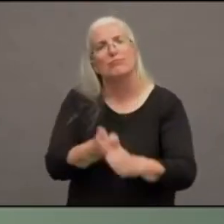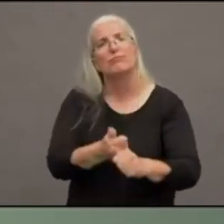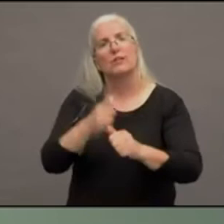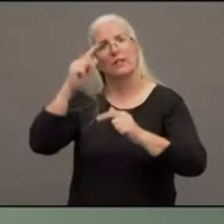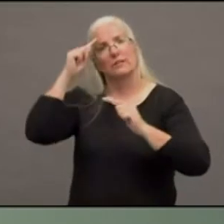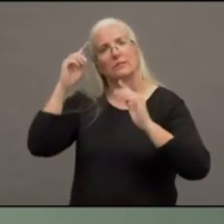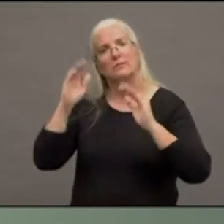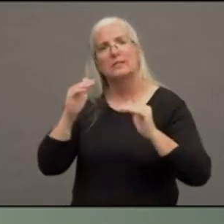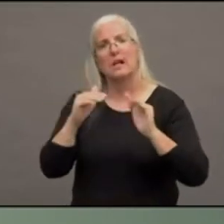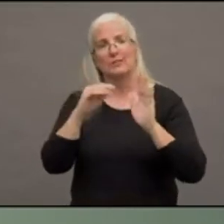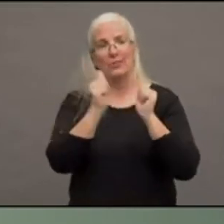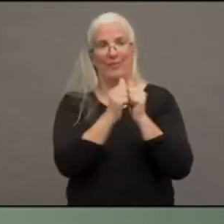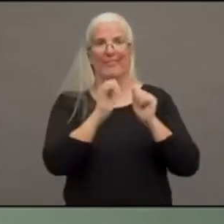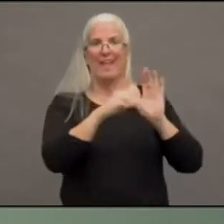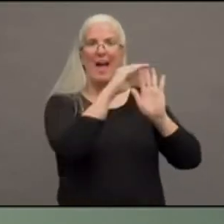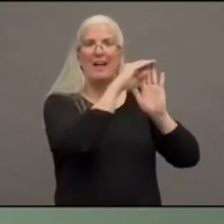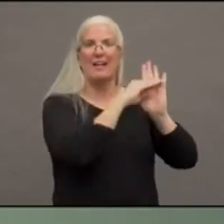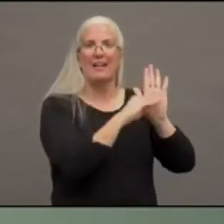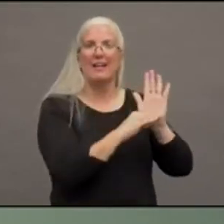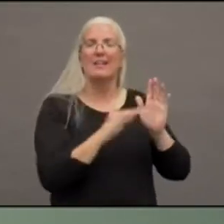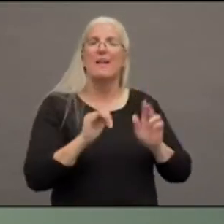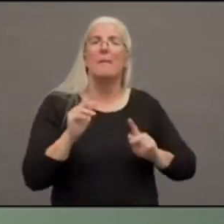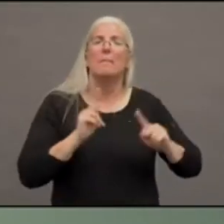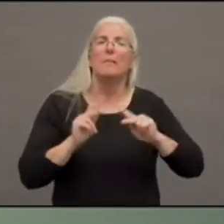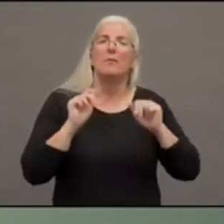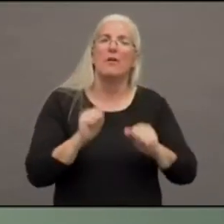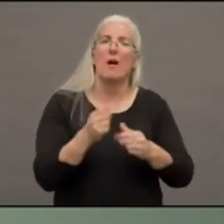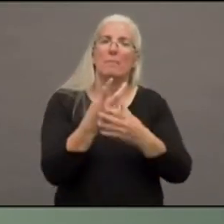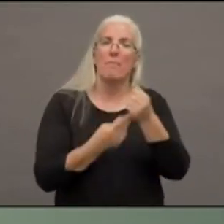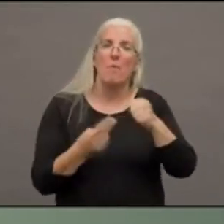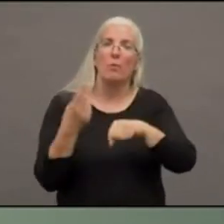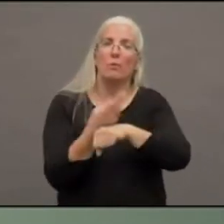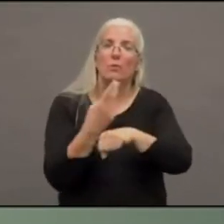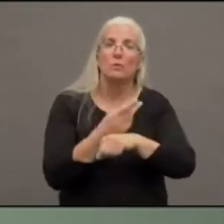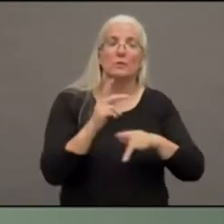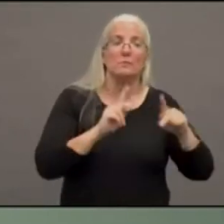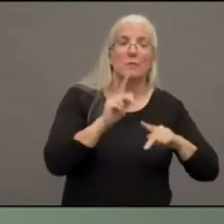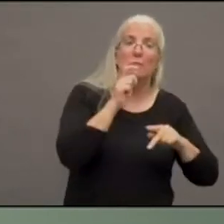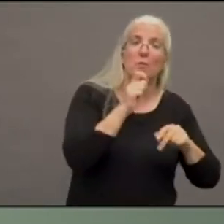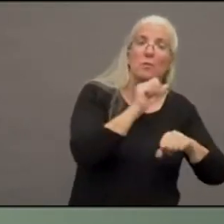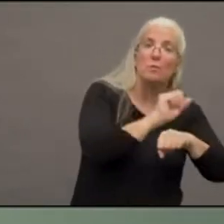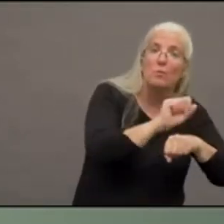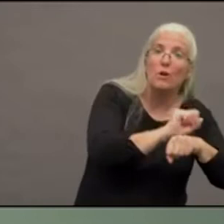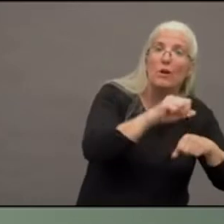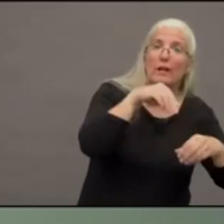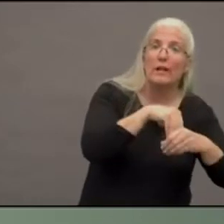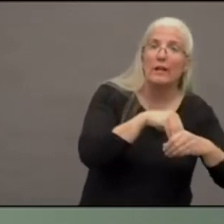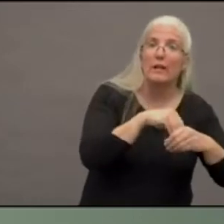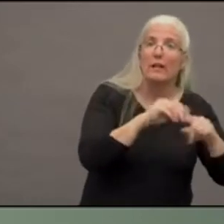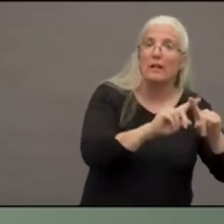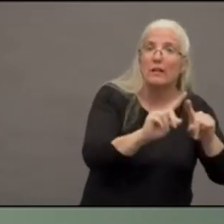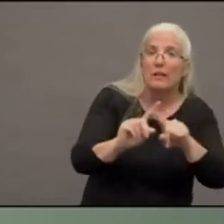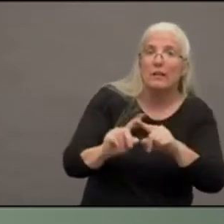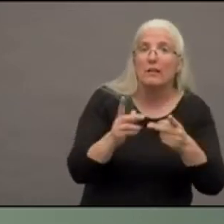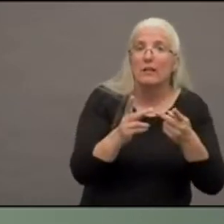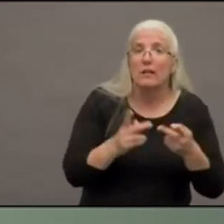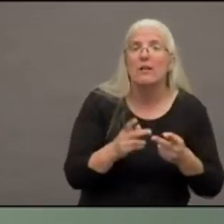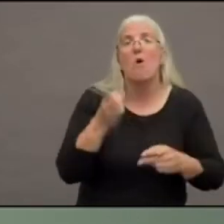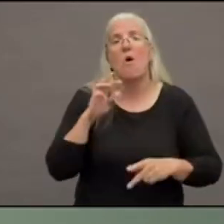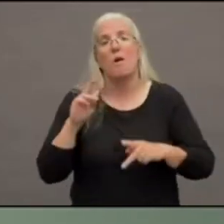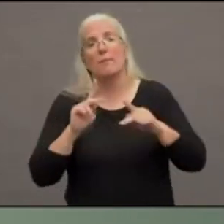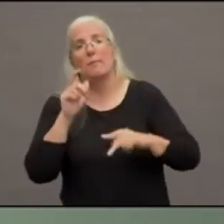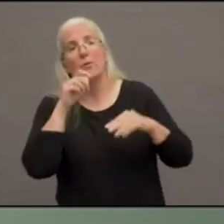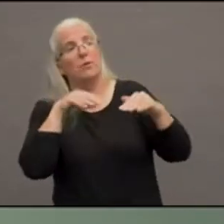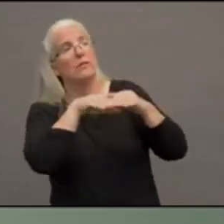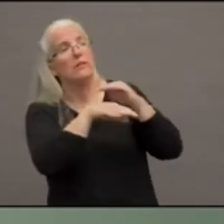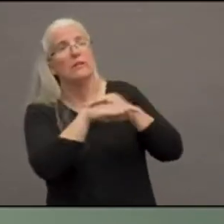something that workers and customers, that all of us together as residents in this community can ensure